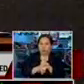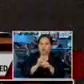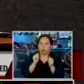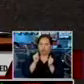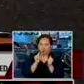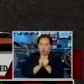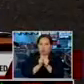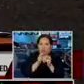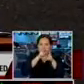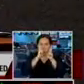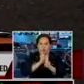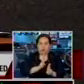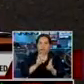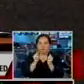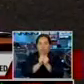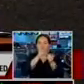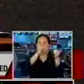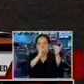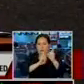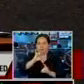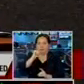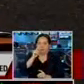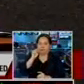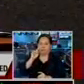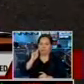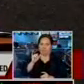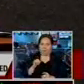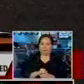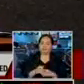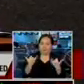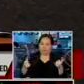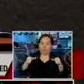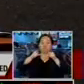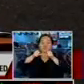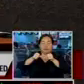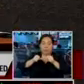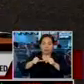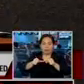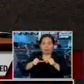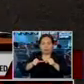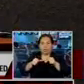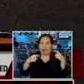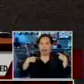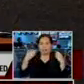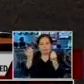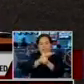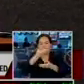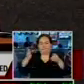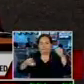honor, and with dignity. As I preside over this impeachment